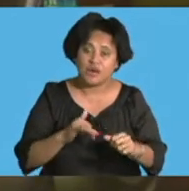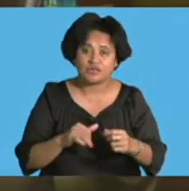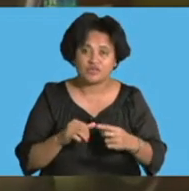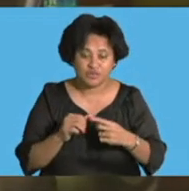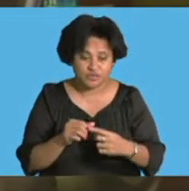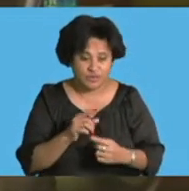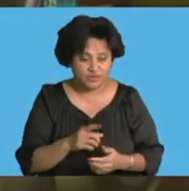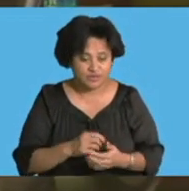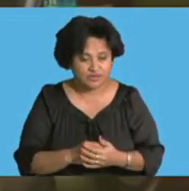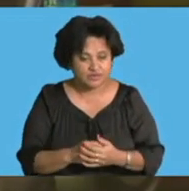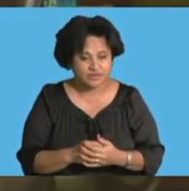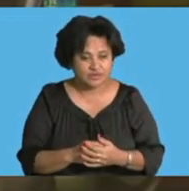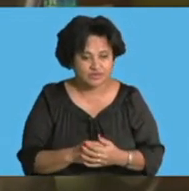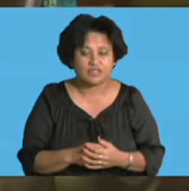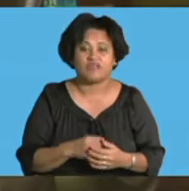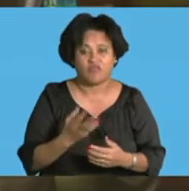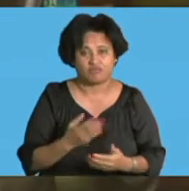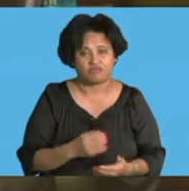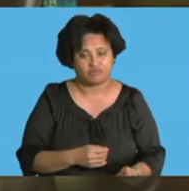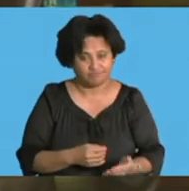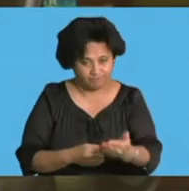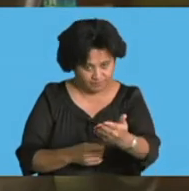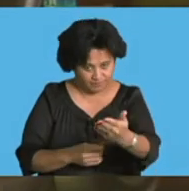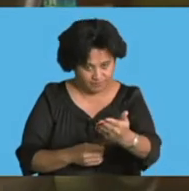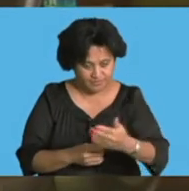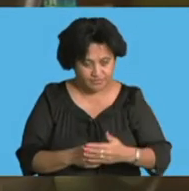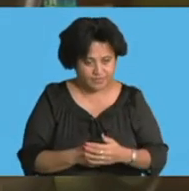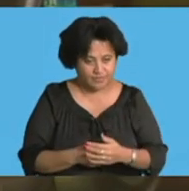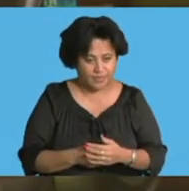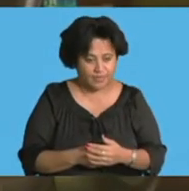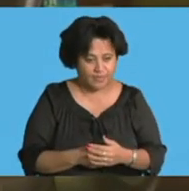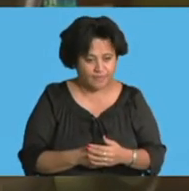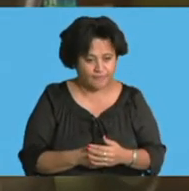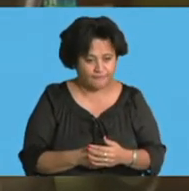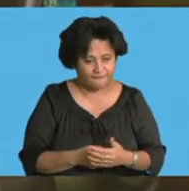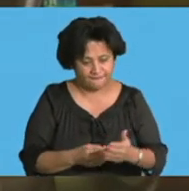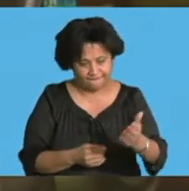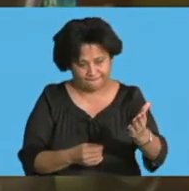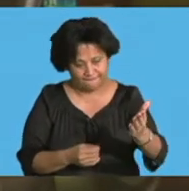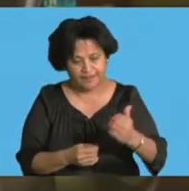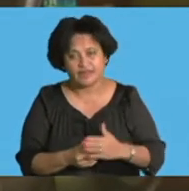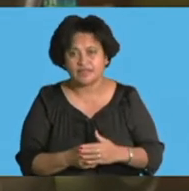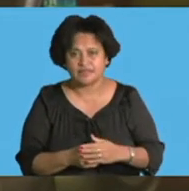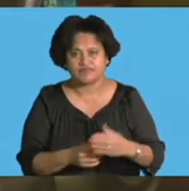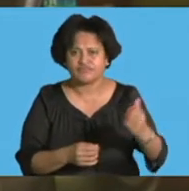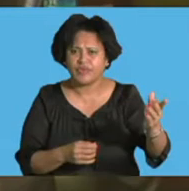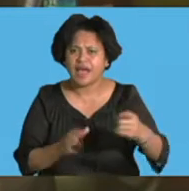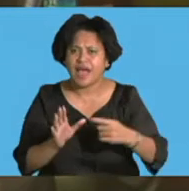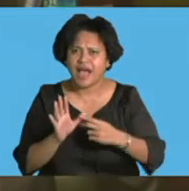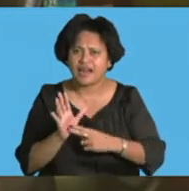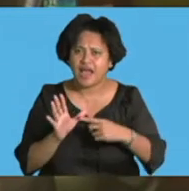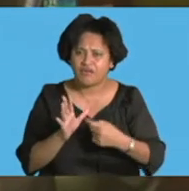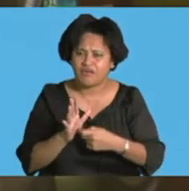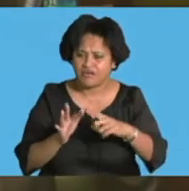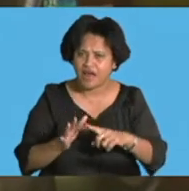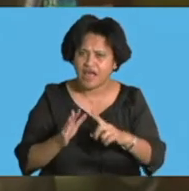by those from the other side of the House. Honorable Andre Charlie, in his statement, questioned why the